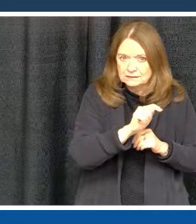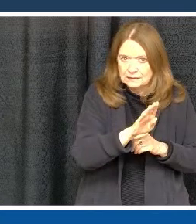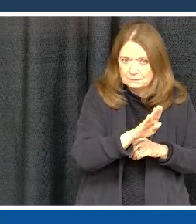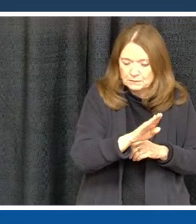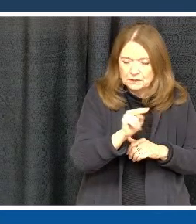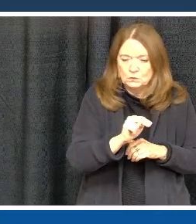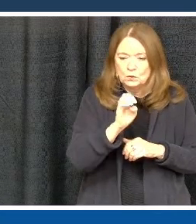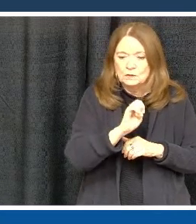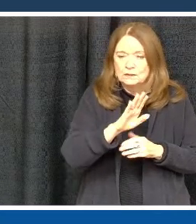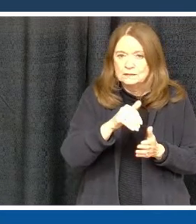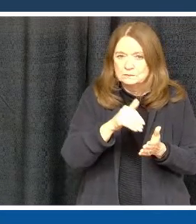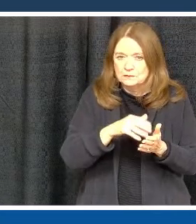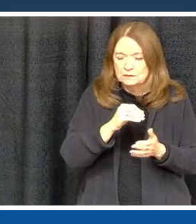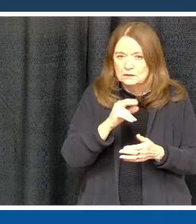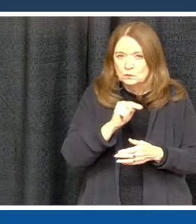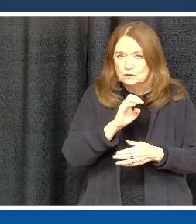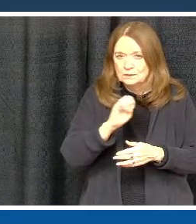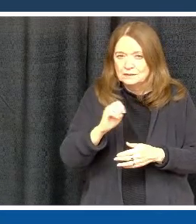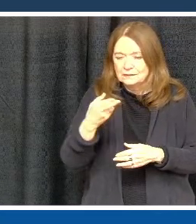Middle, and Northeast High School.